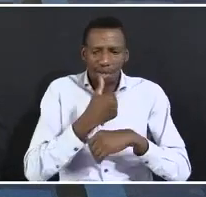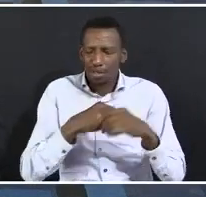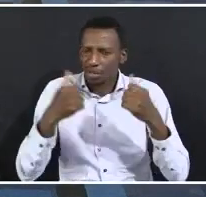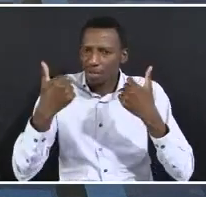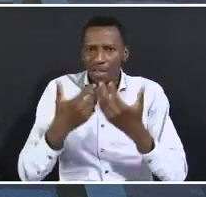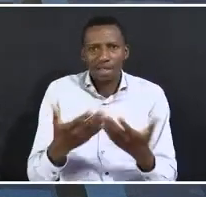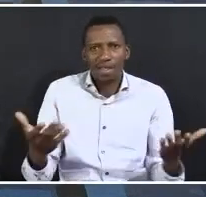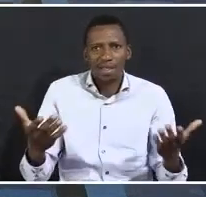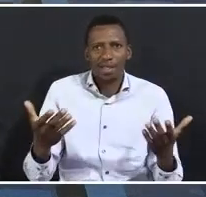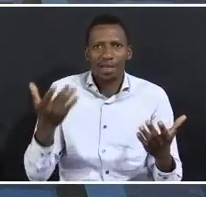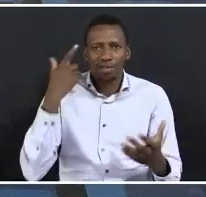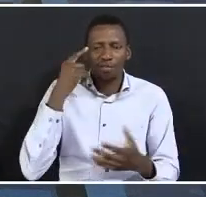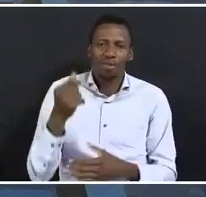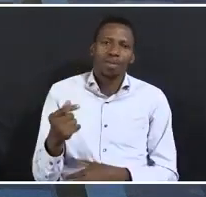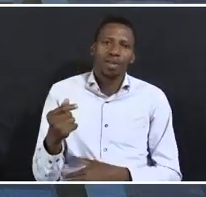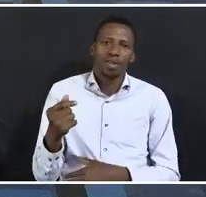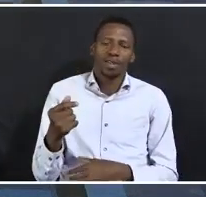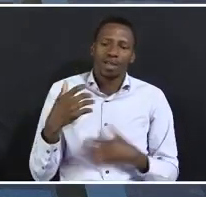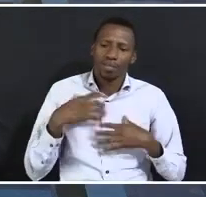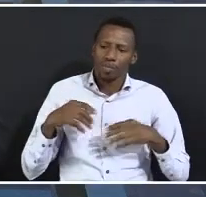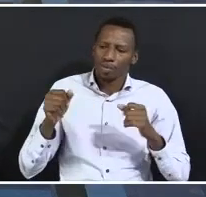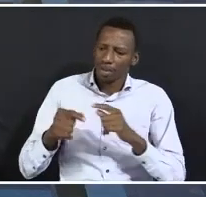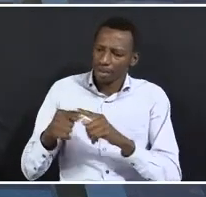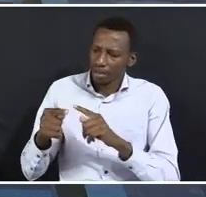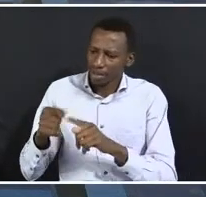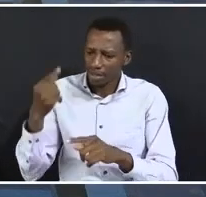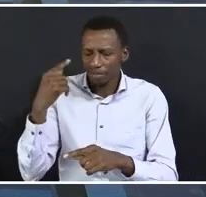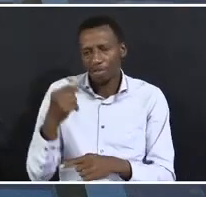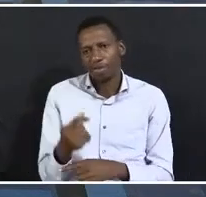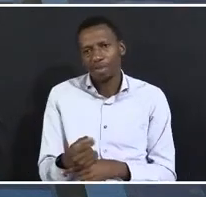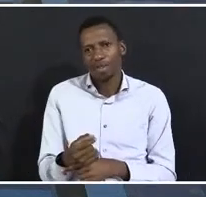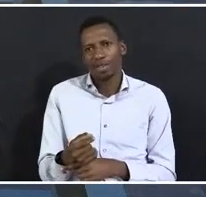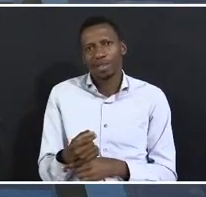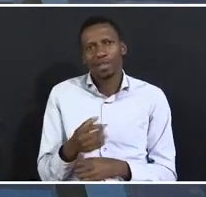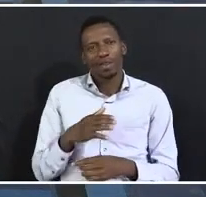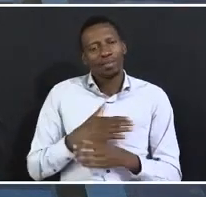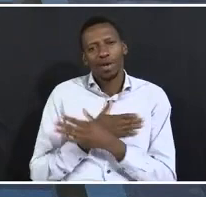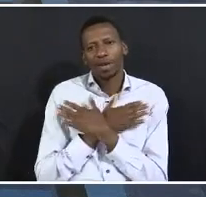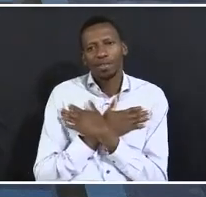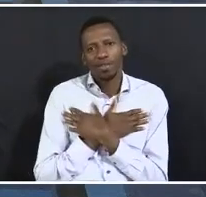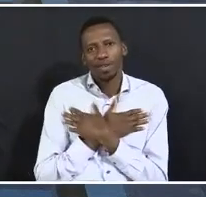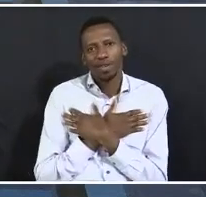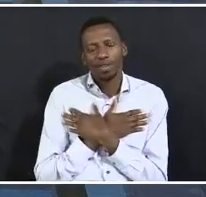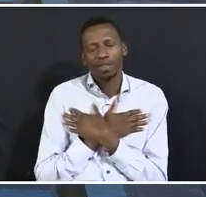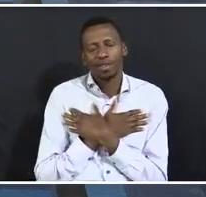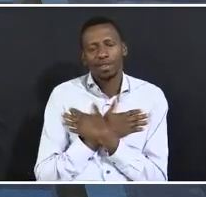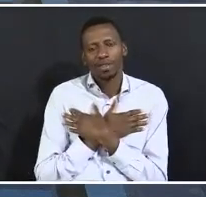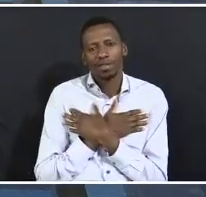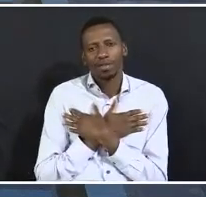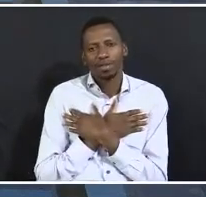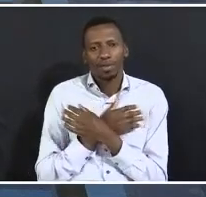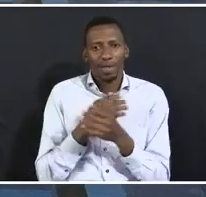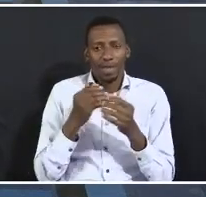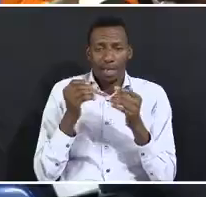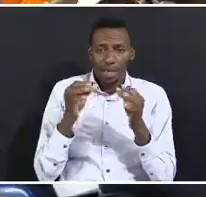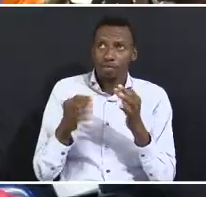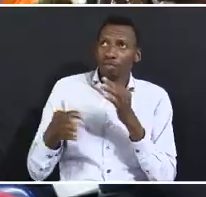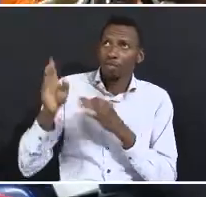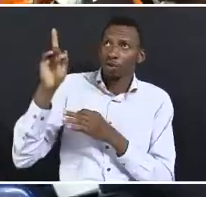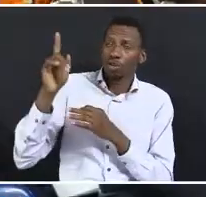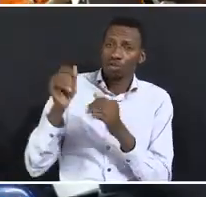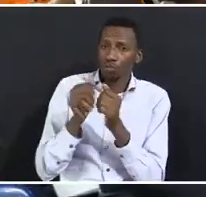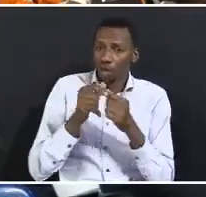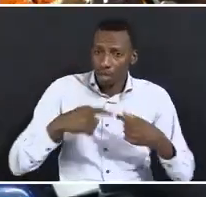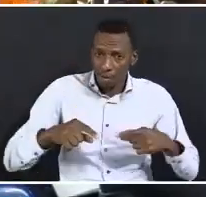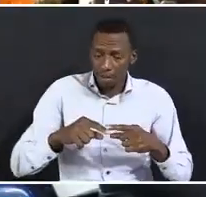do anything to kill for money. Material gain. My friend, with God, with us, nothing is impossible.